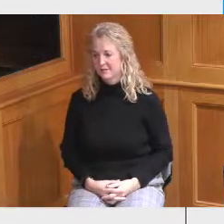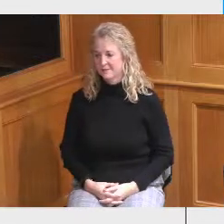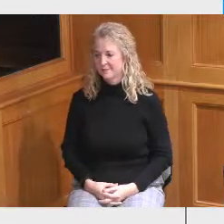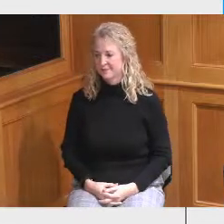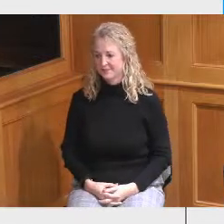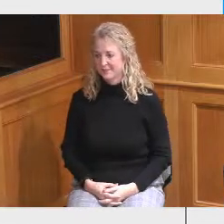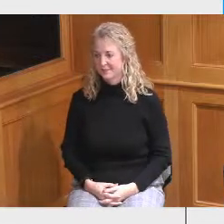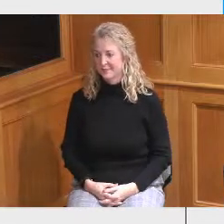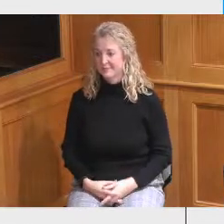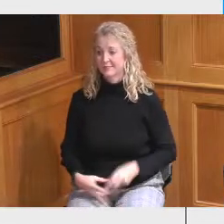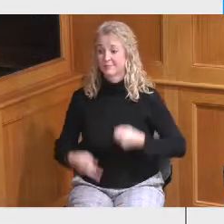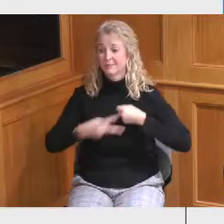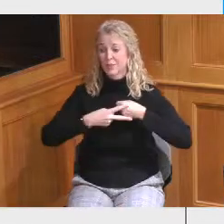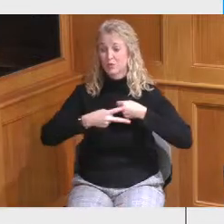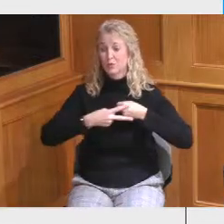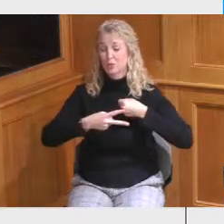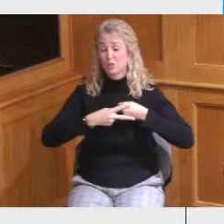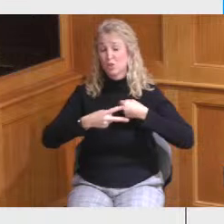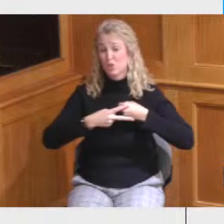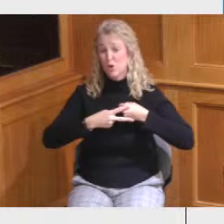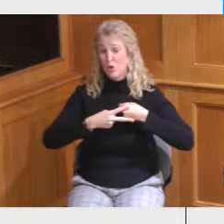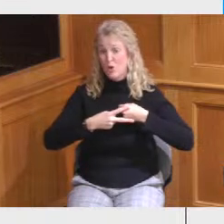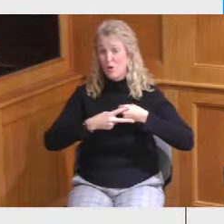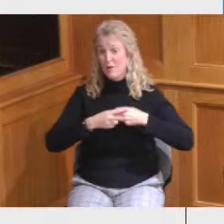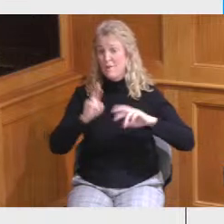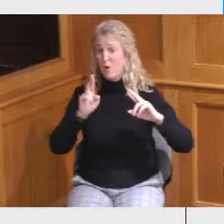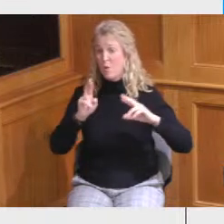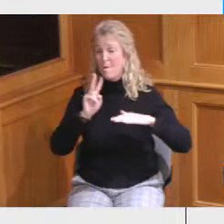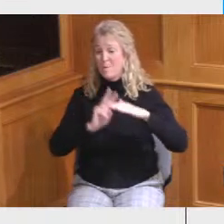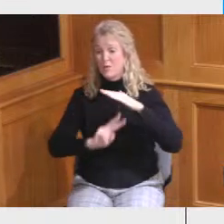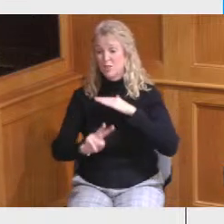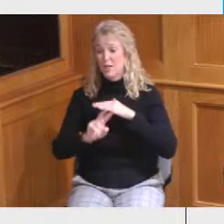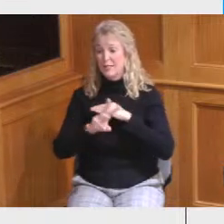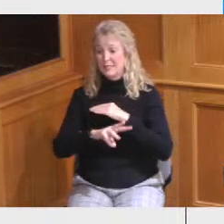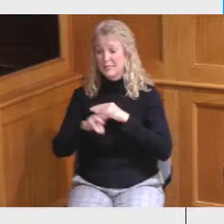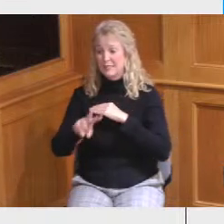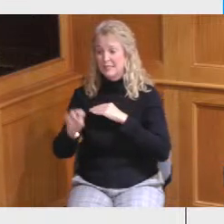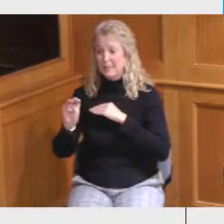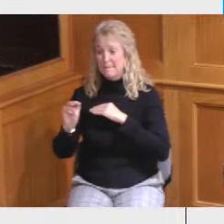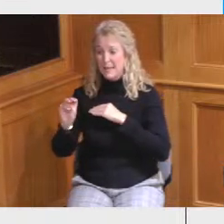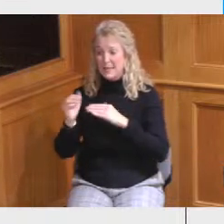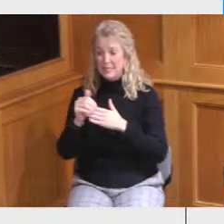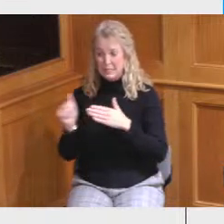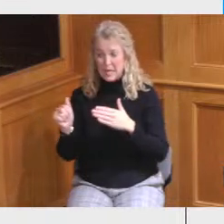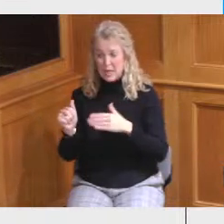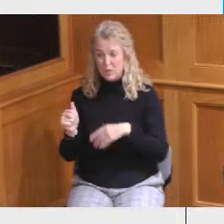The reserve balance at the end of 25 is projected at $66 million, or